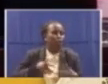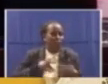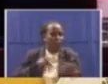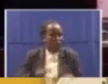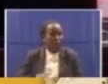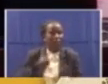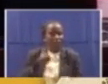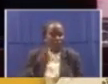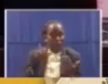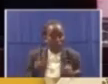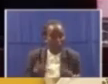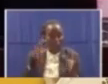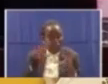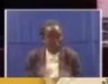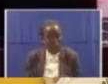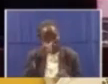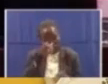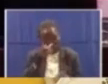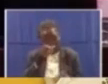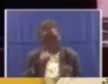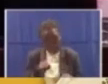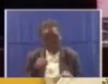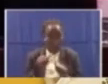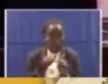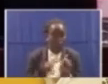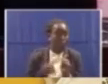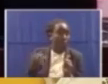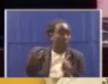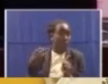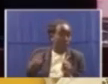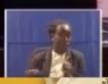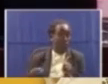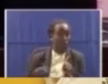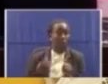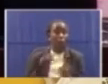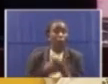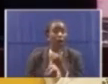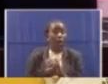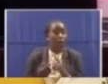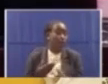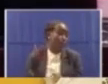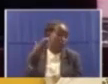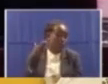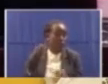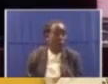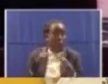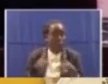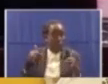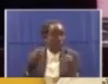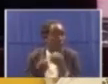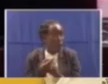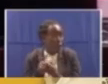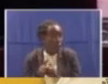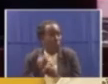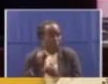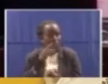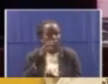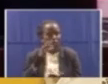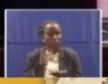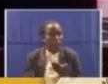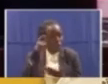with the decriminalization, Deputy Minister, if we considered what we did in the previous parliaments, and if one considers the SA